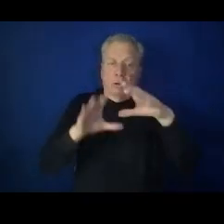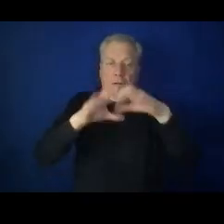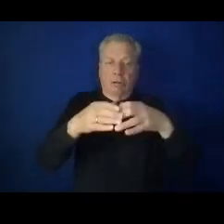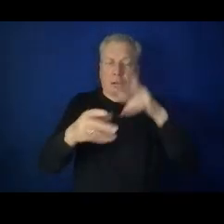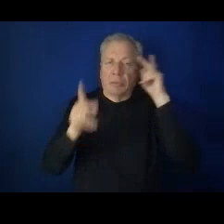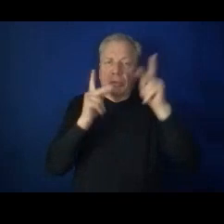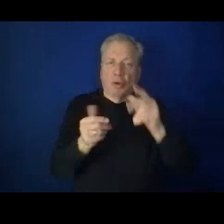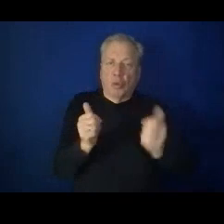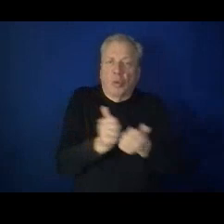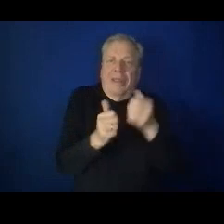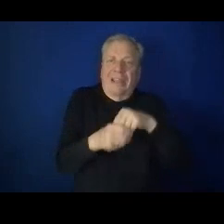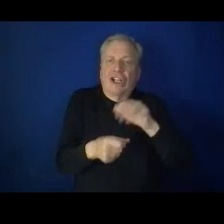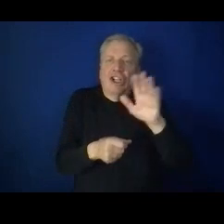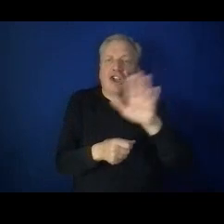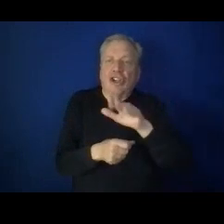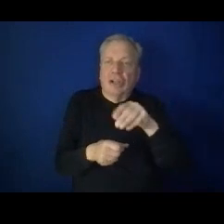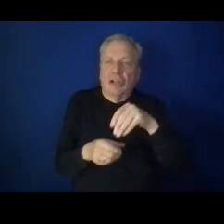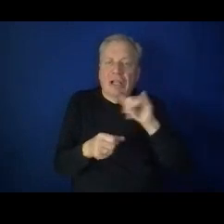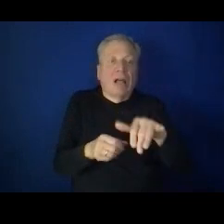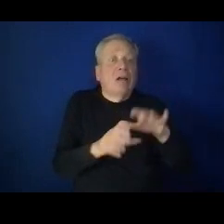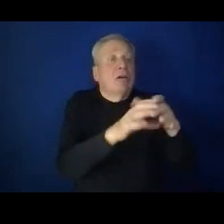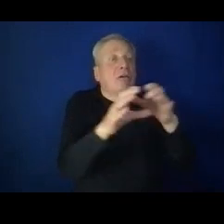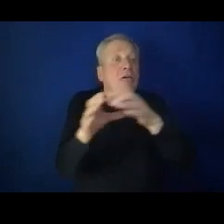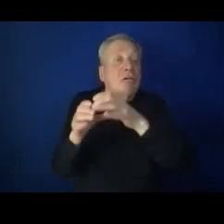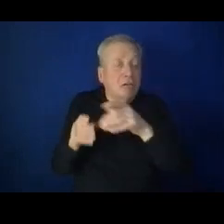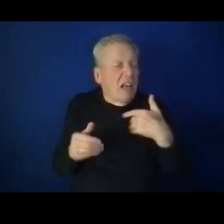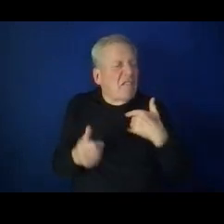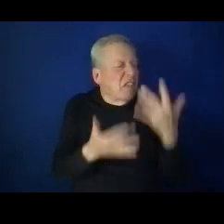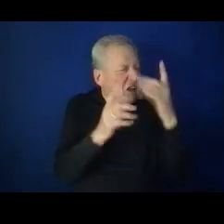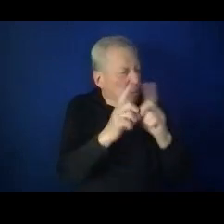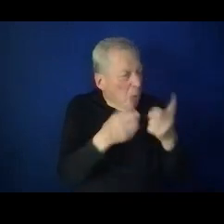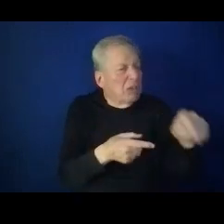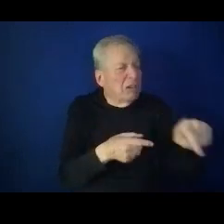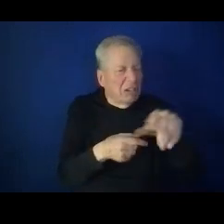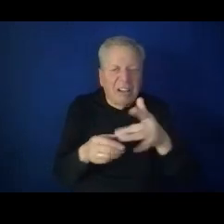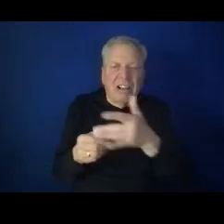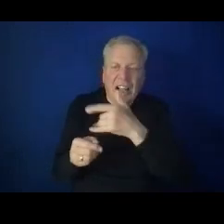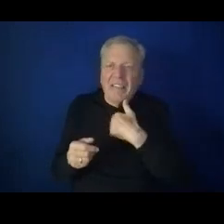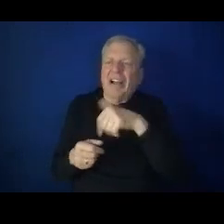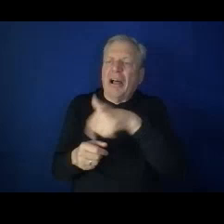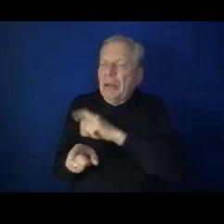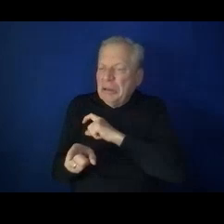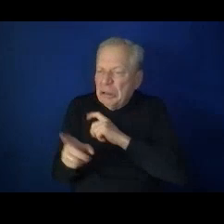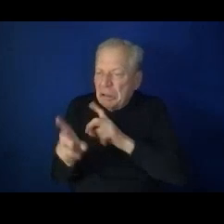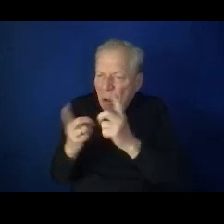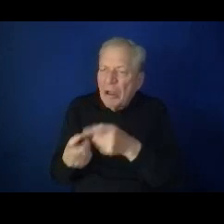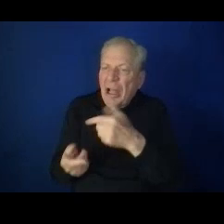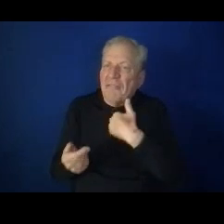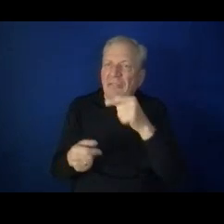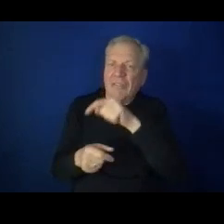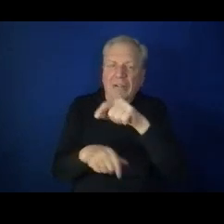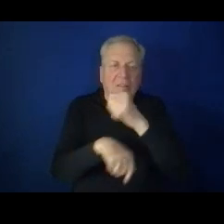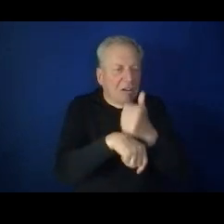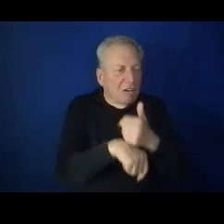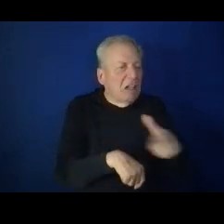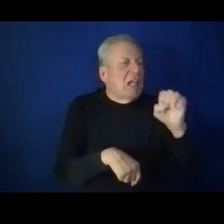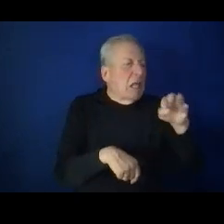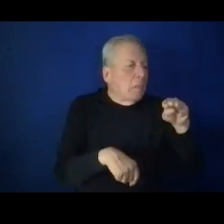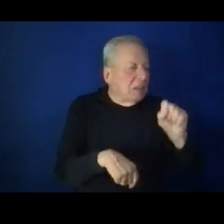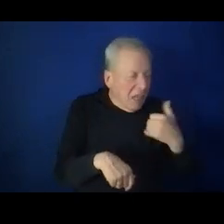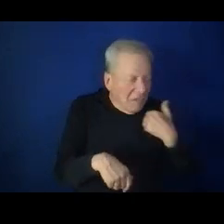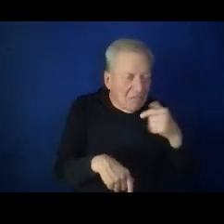within your municipalities, you have your fire department, you have your police department, you have your EMS providers, you